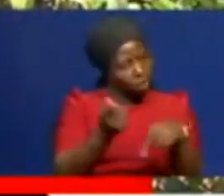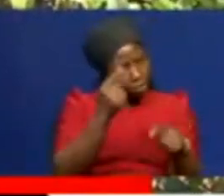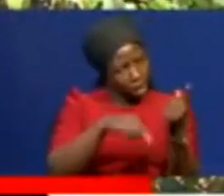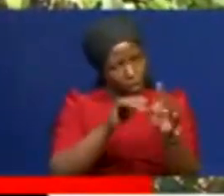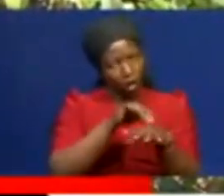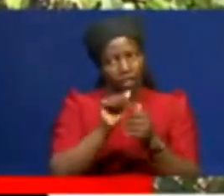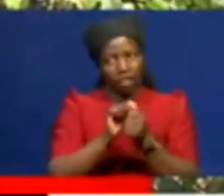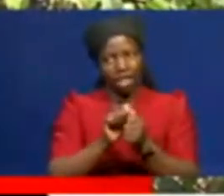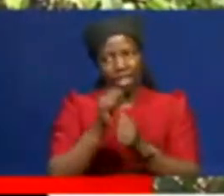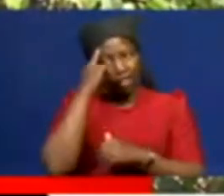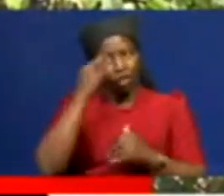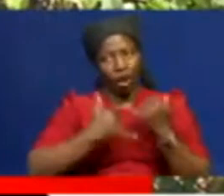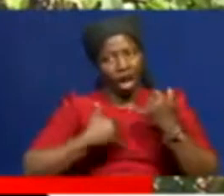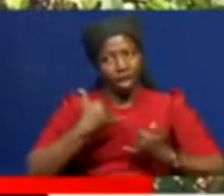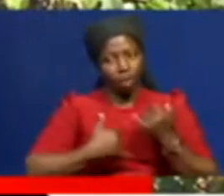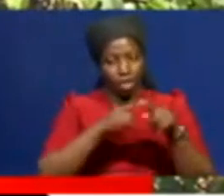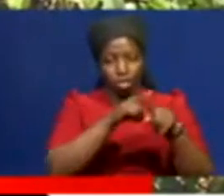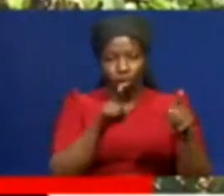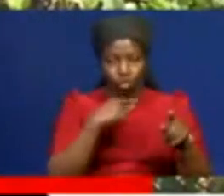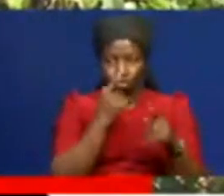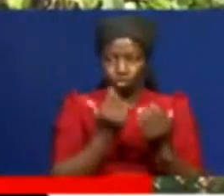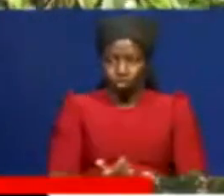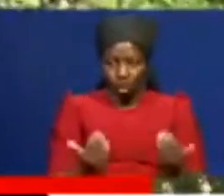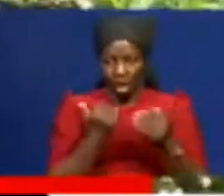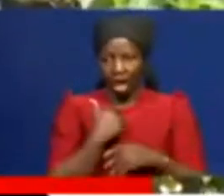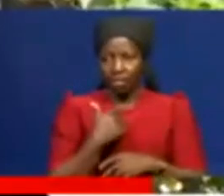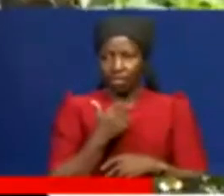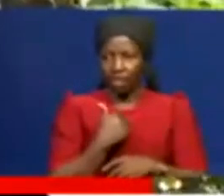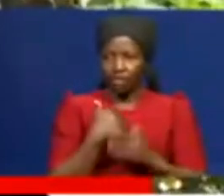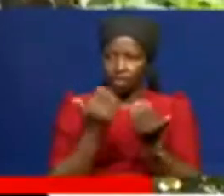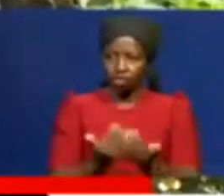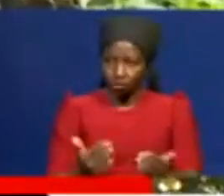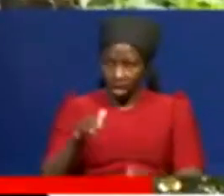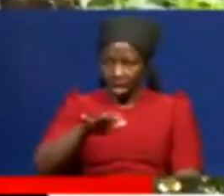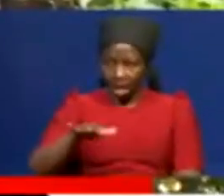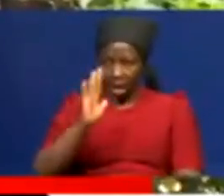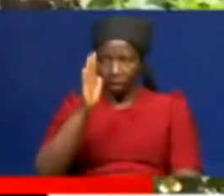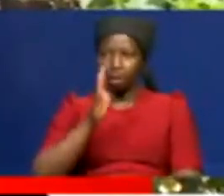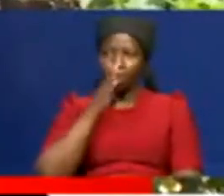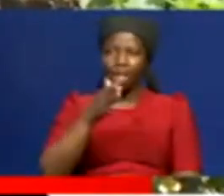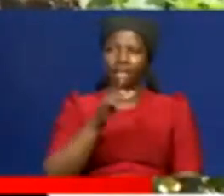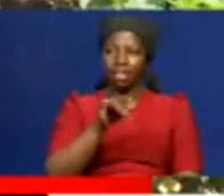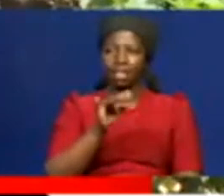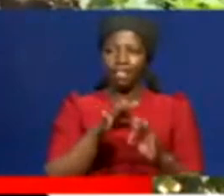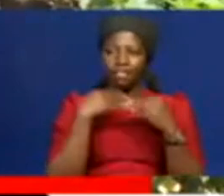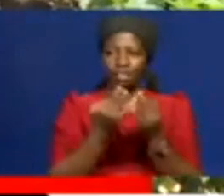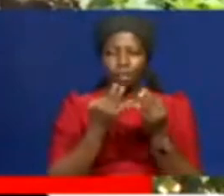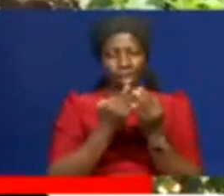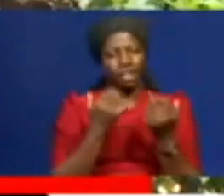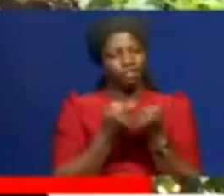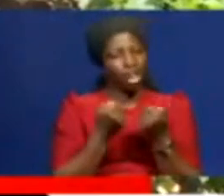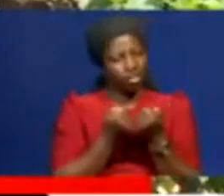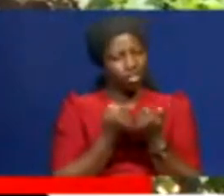Sherehe. Mm. Those ones who have children, there's a children corner to be there. So it's a family event. Don't